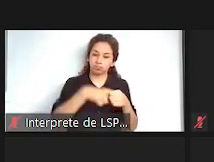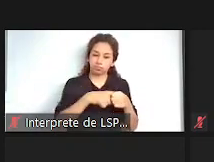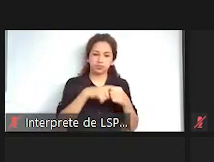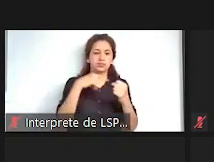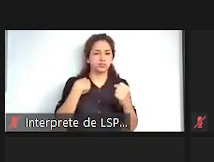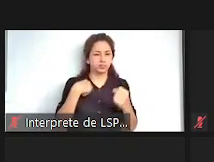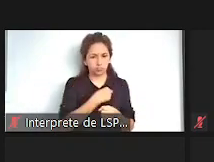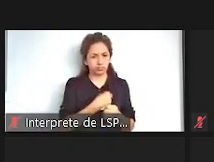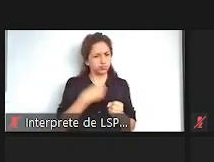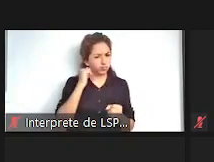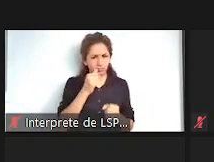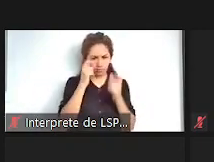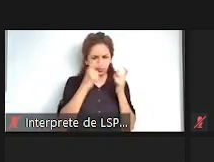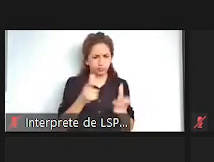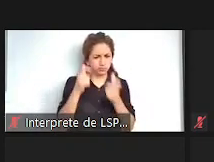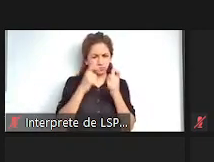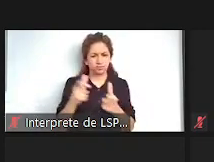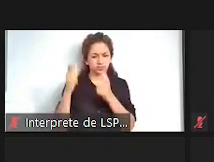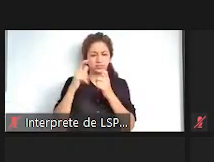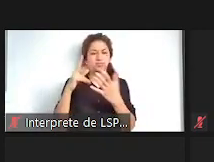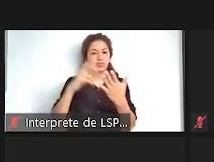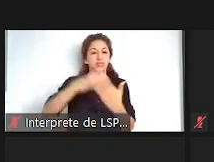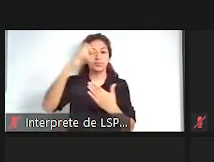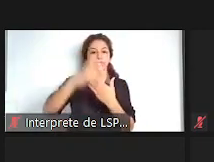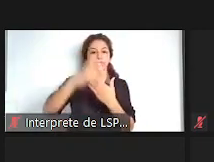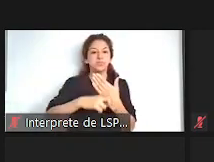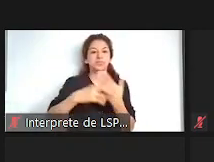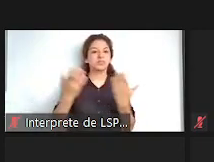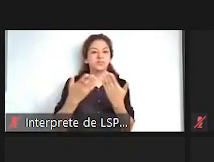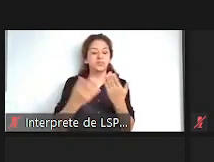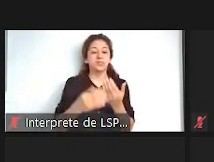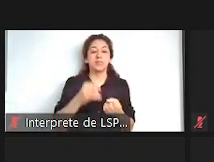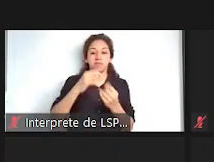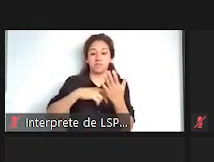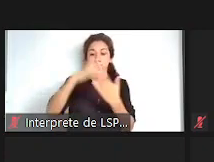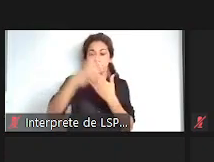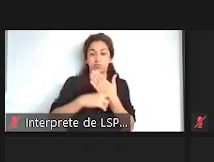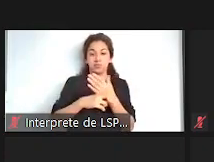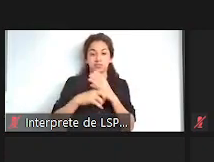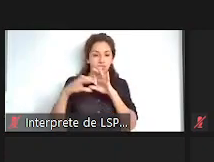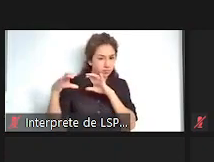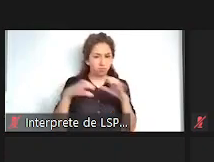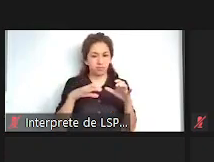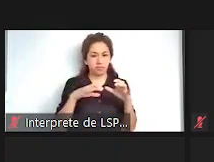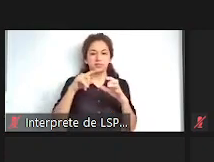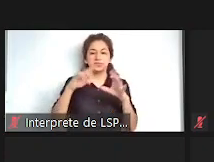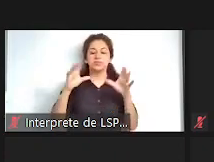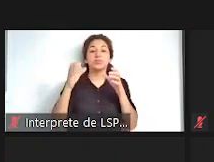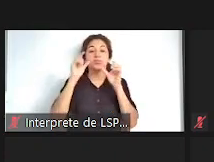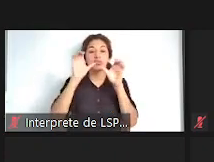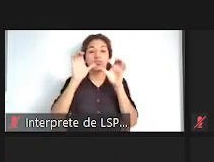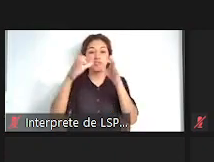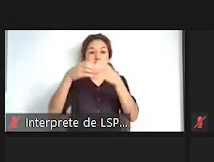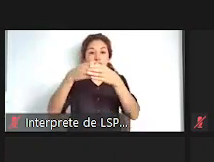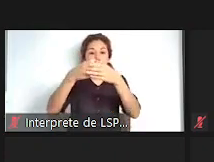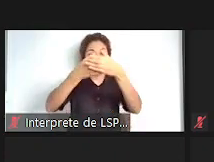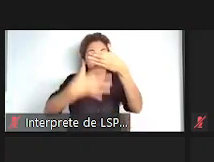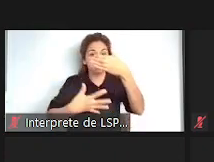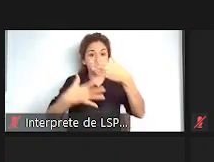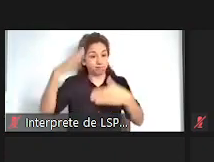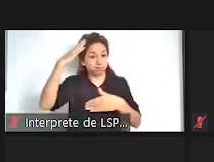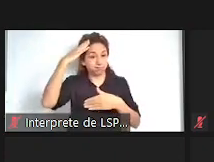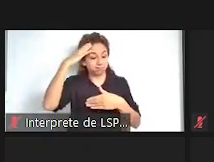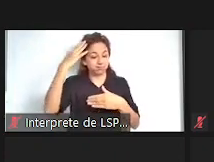actively in the process of preparation of the national action plan through our national